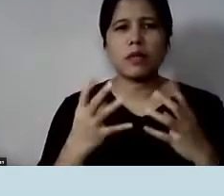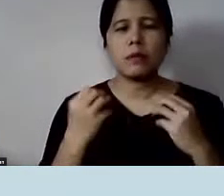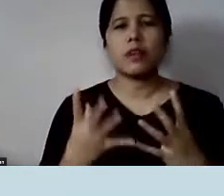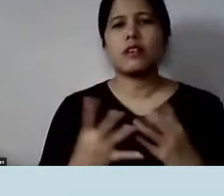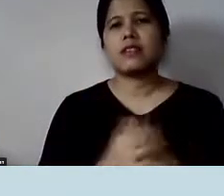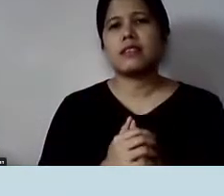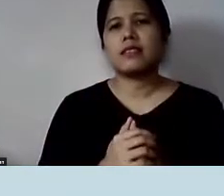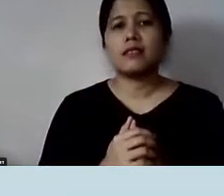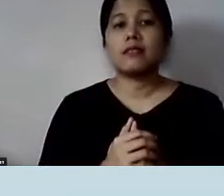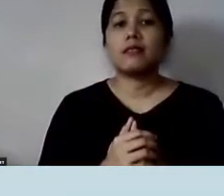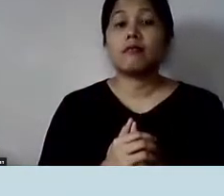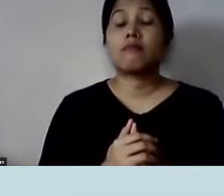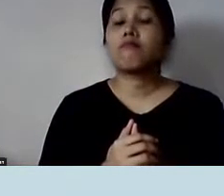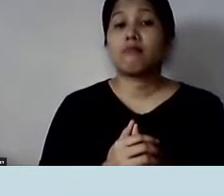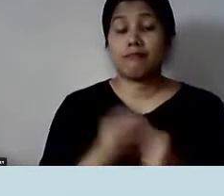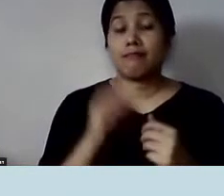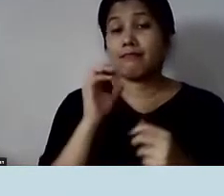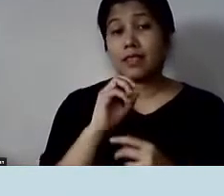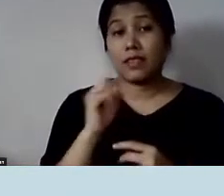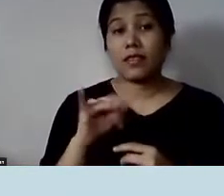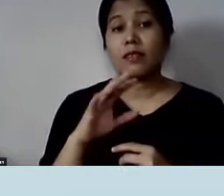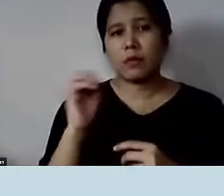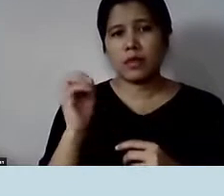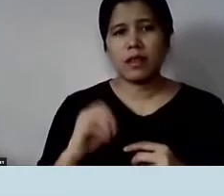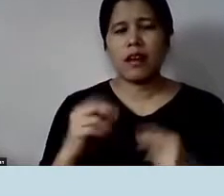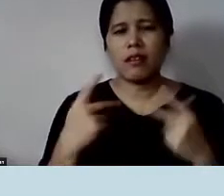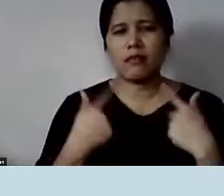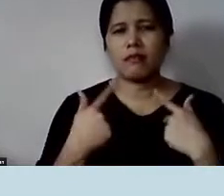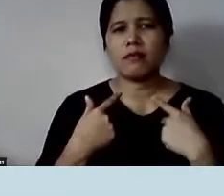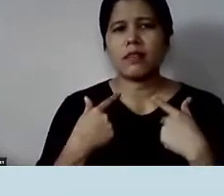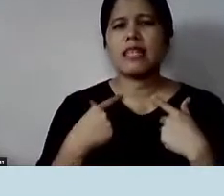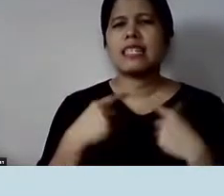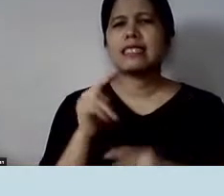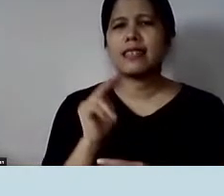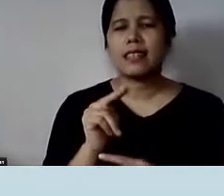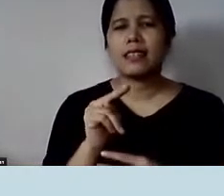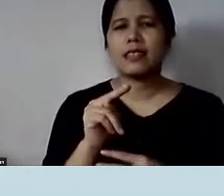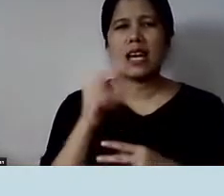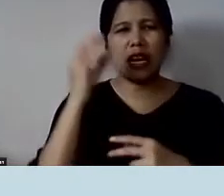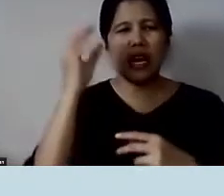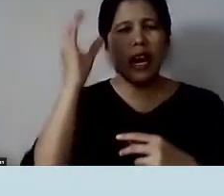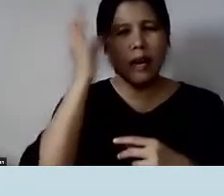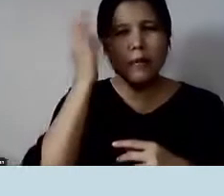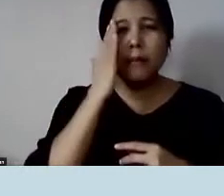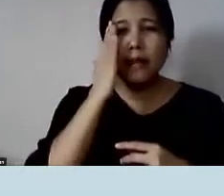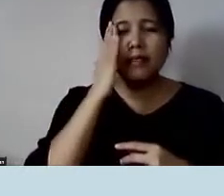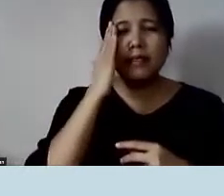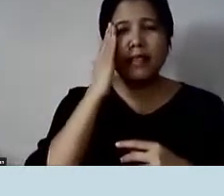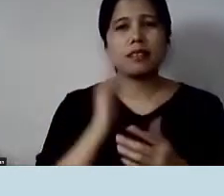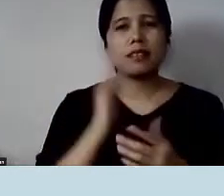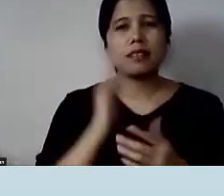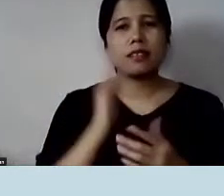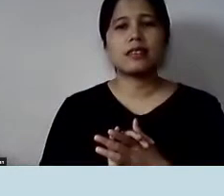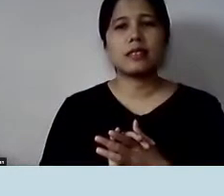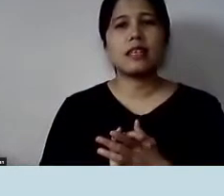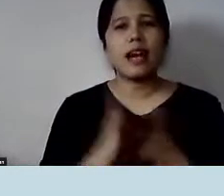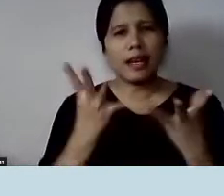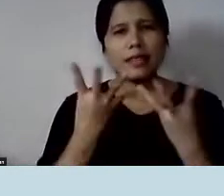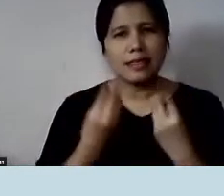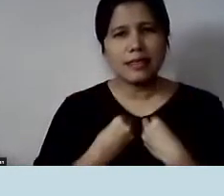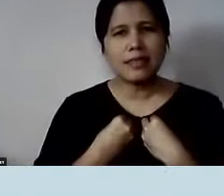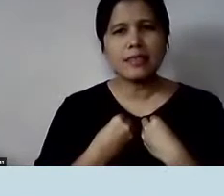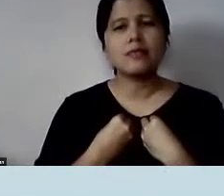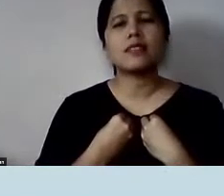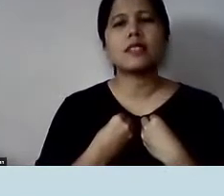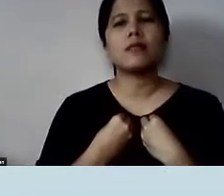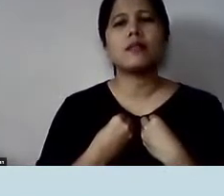them are people with disabilities. Kasi kailangan natin ma-recognize sila. No? Let's recognize them